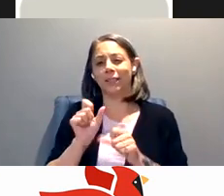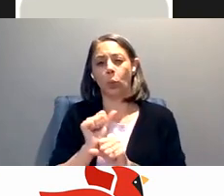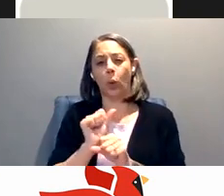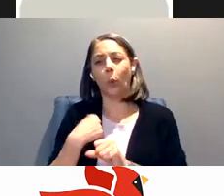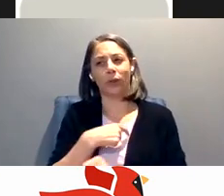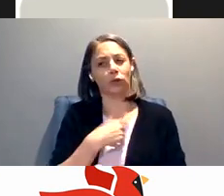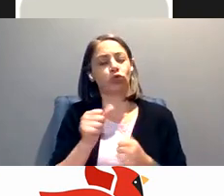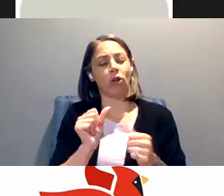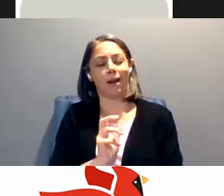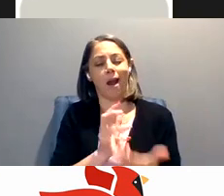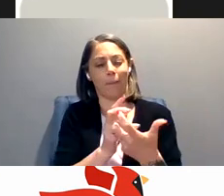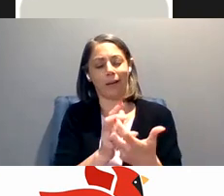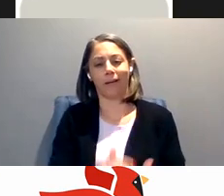accommodate.